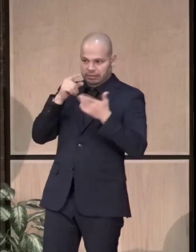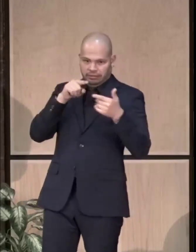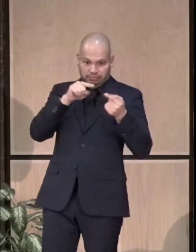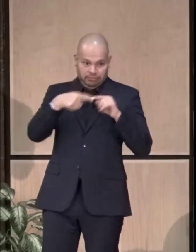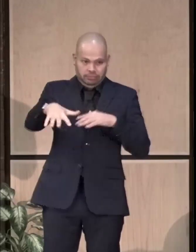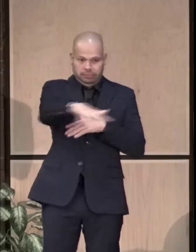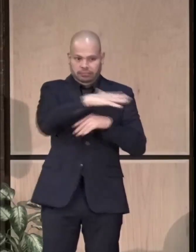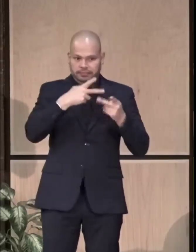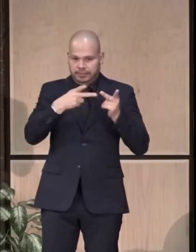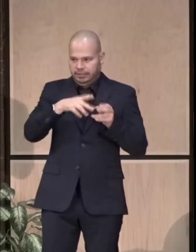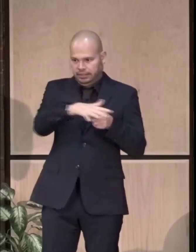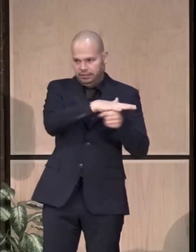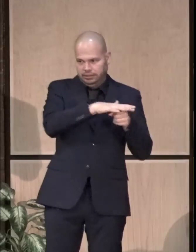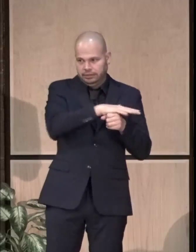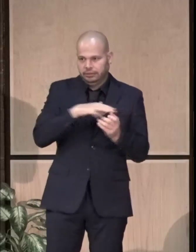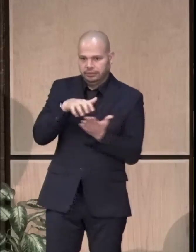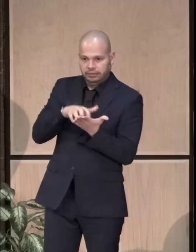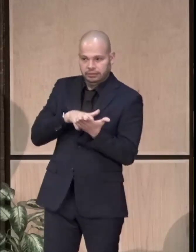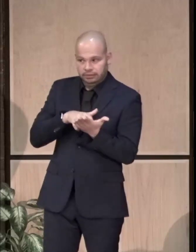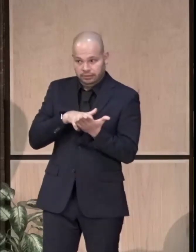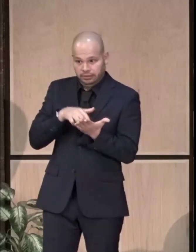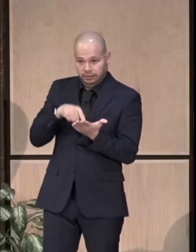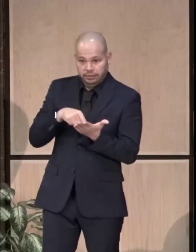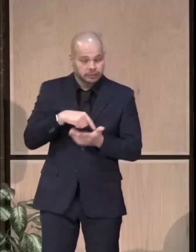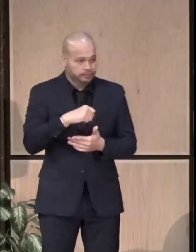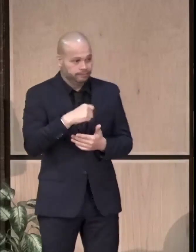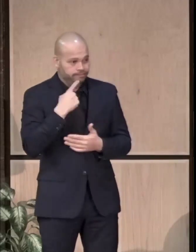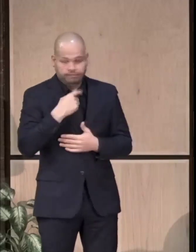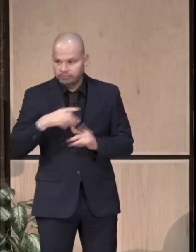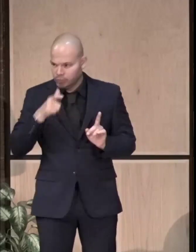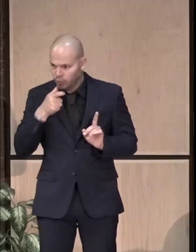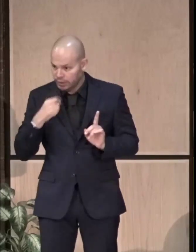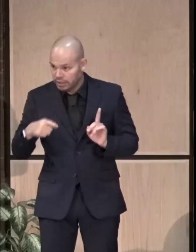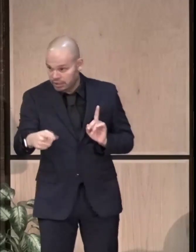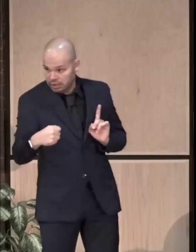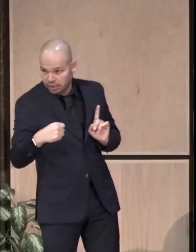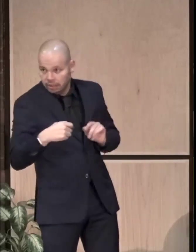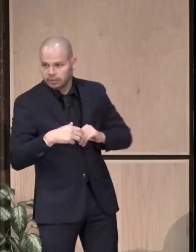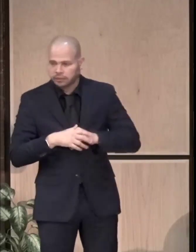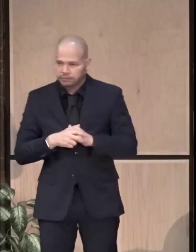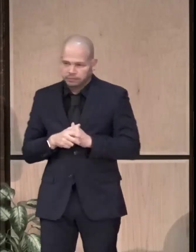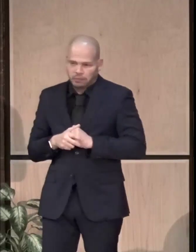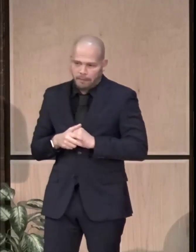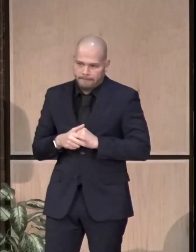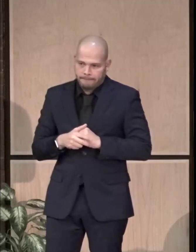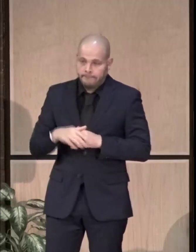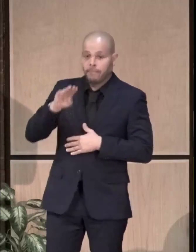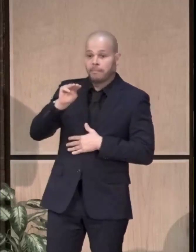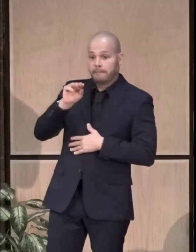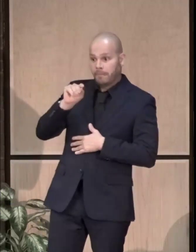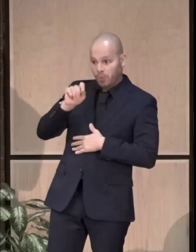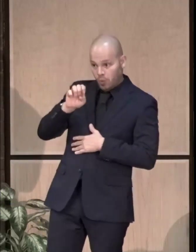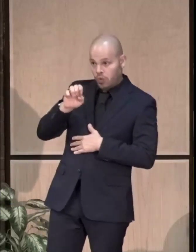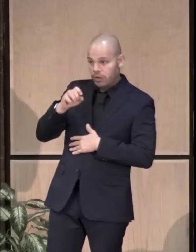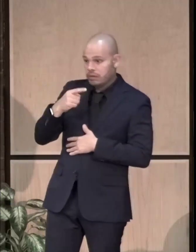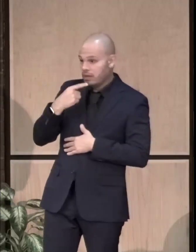That's what it says. He also said he was going to get them. Since the commander and I are the ones who had him committed, we are